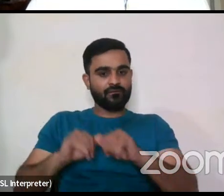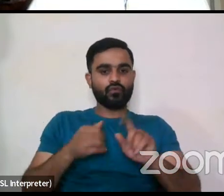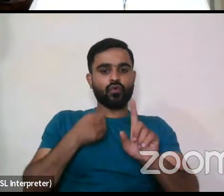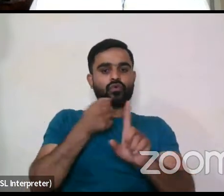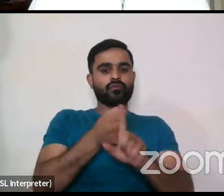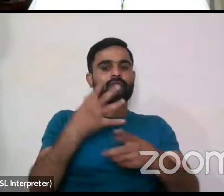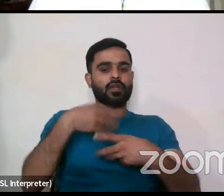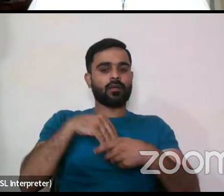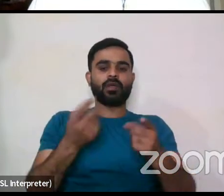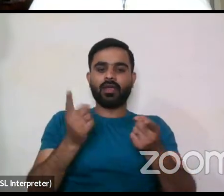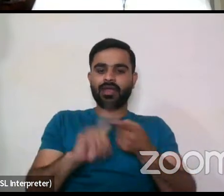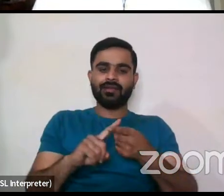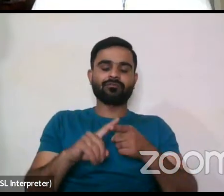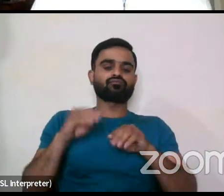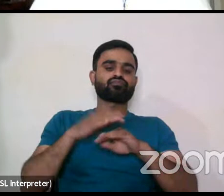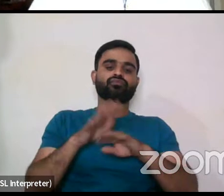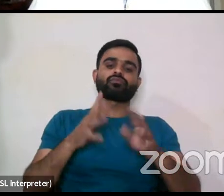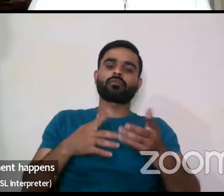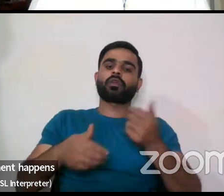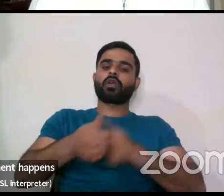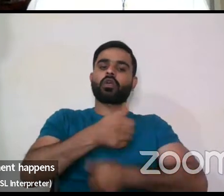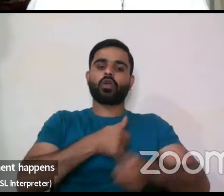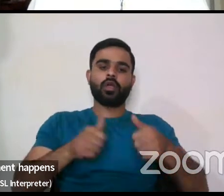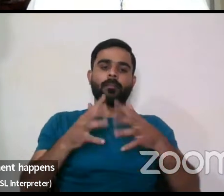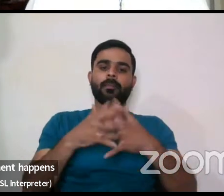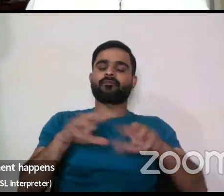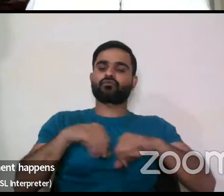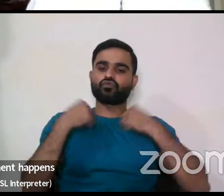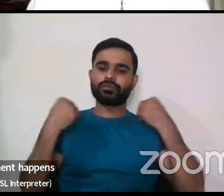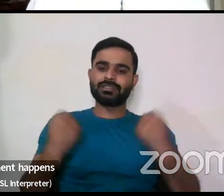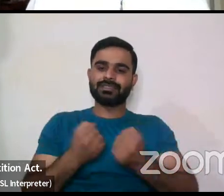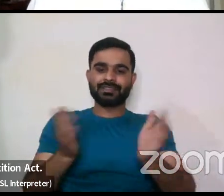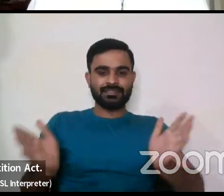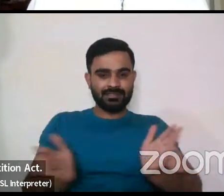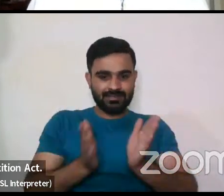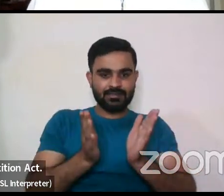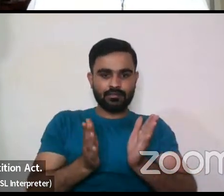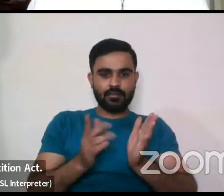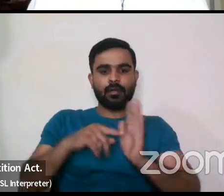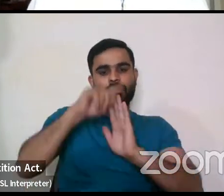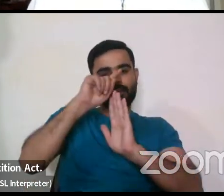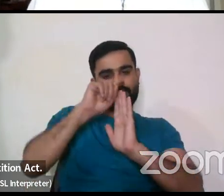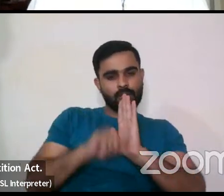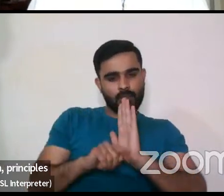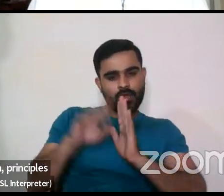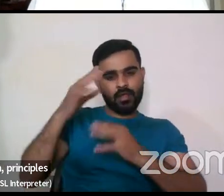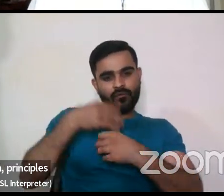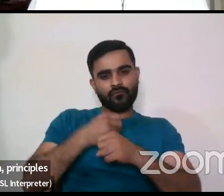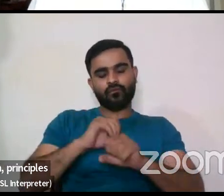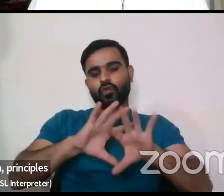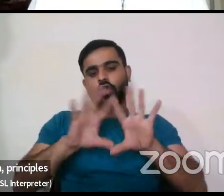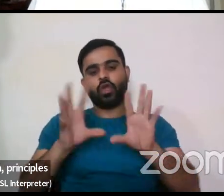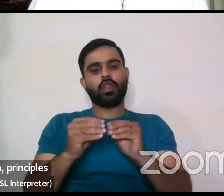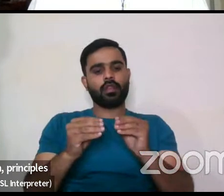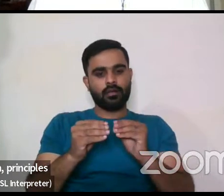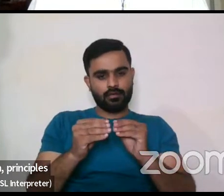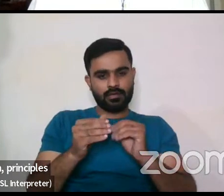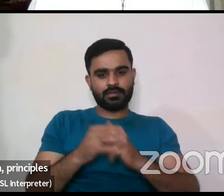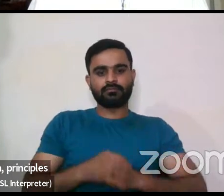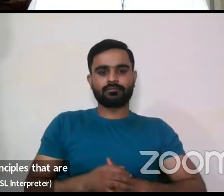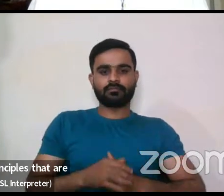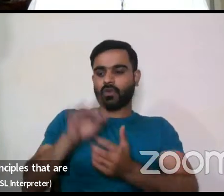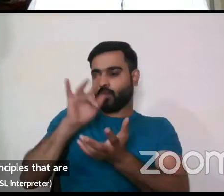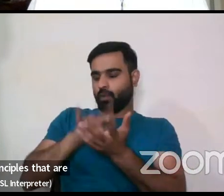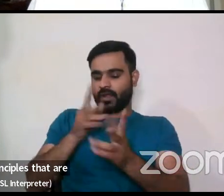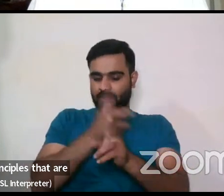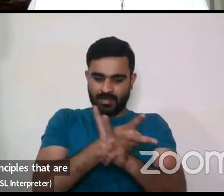happens exclusively through the Competition Act. There are strands of competition principles that are weaved across,